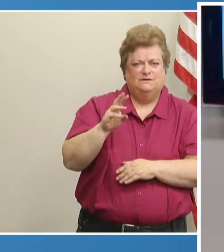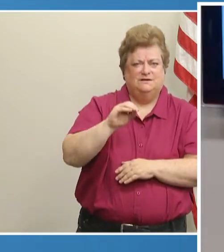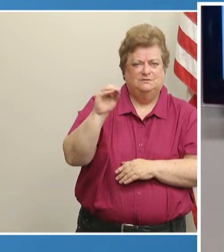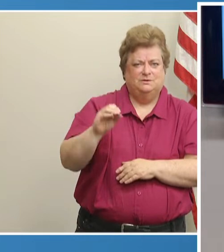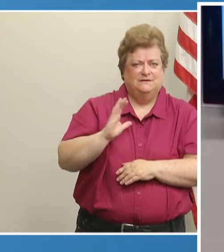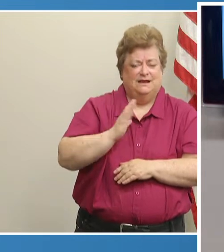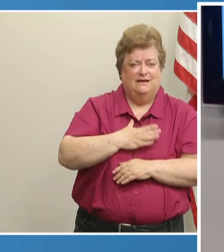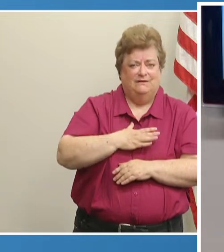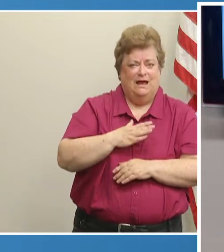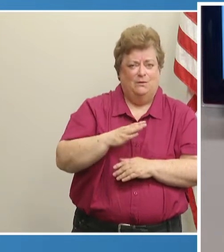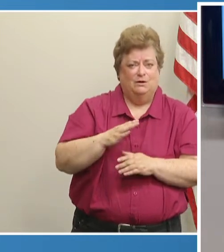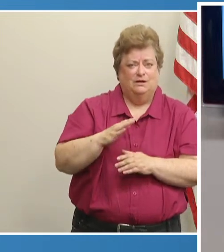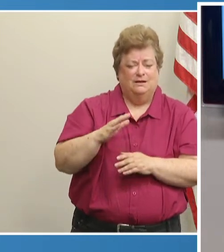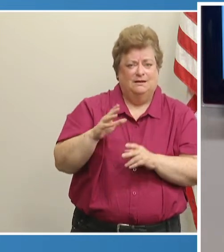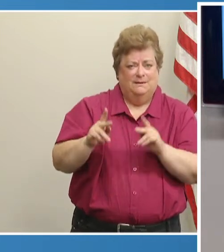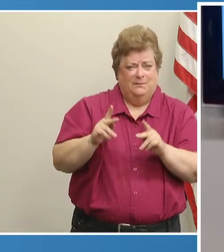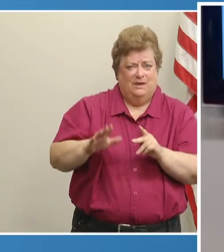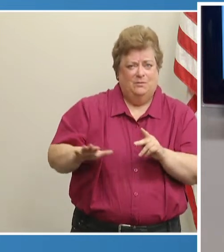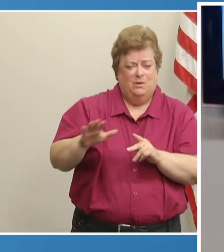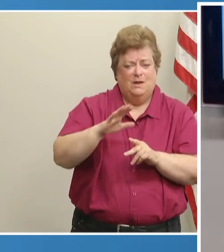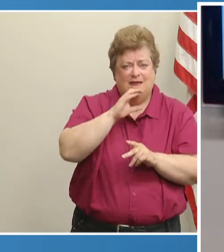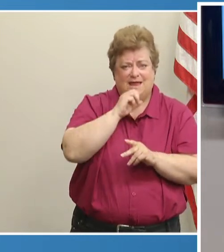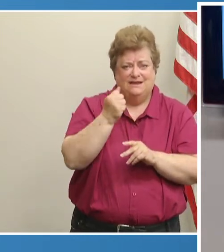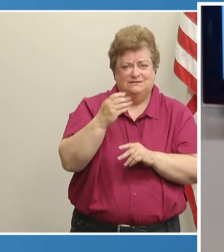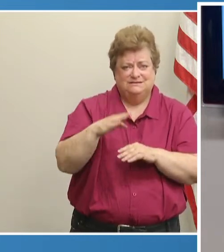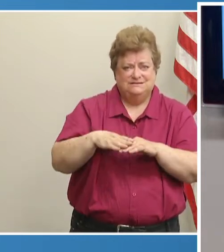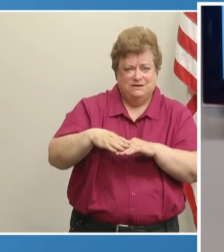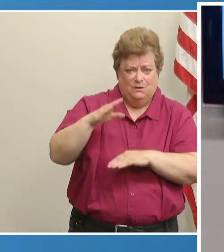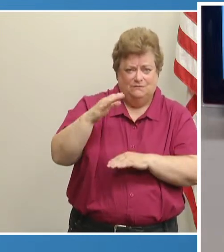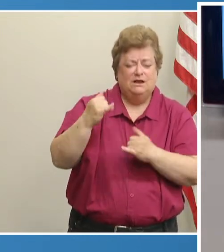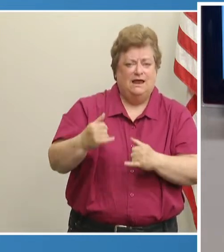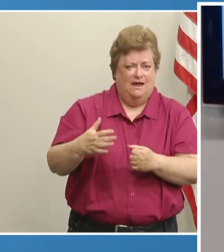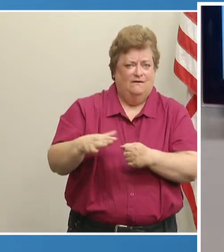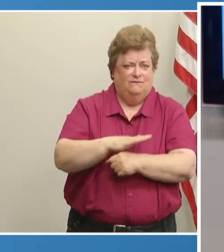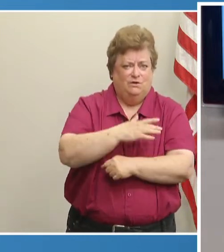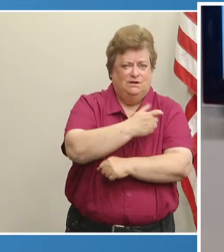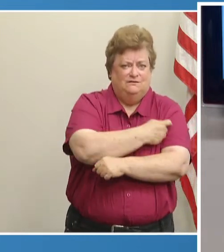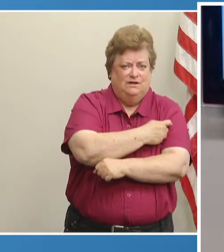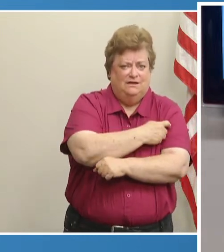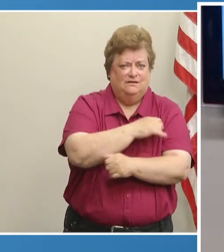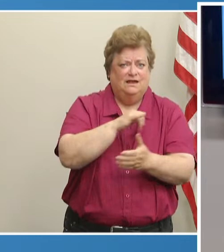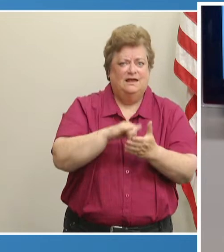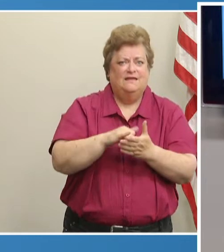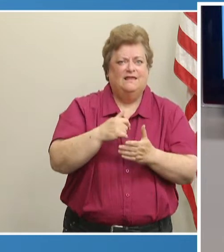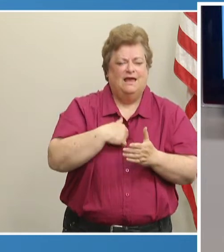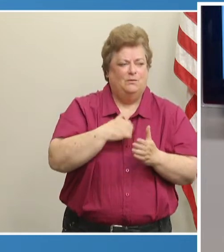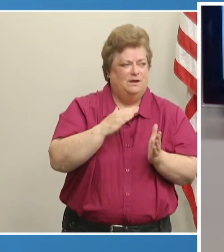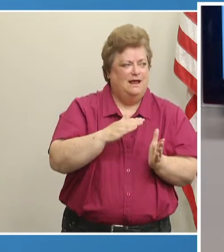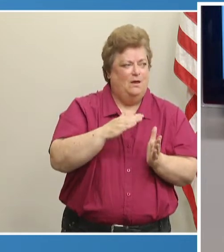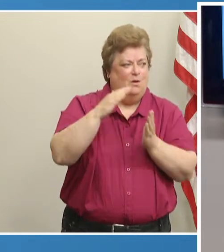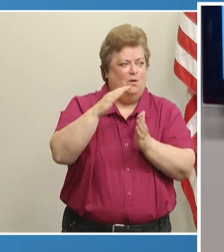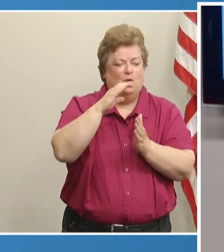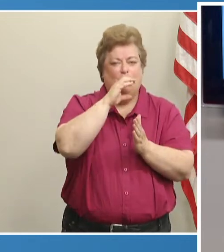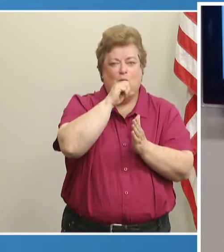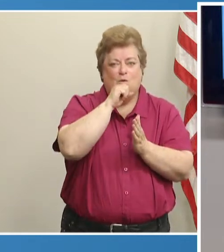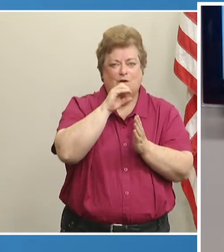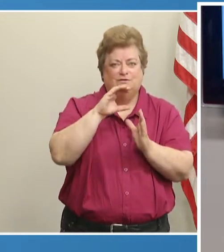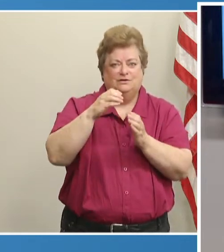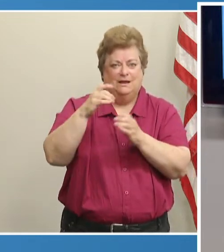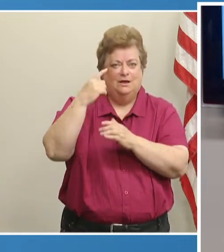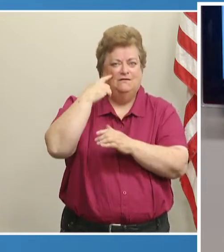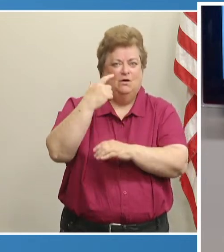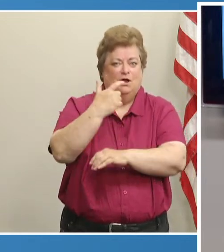of our population aged 16 and over is fully vaccinated. That moves us to the orange category for the